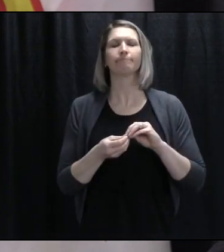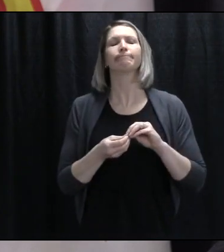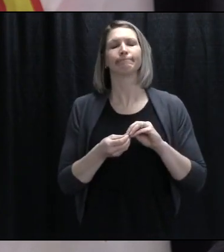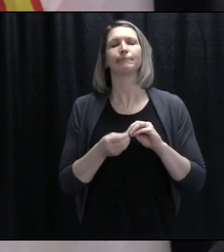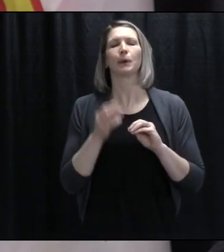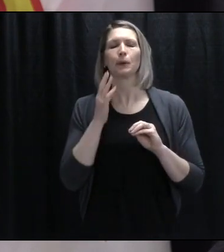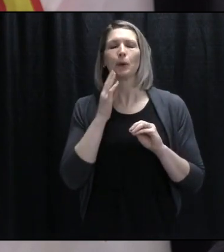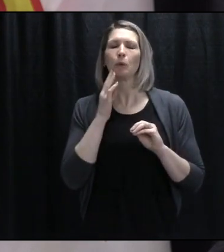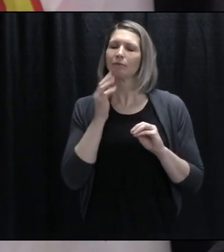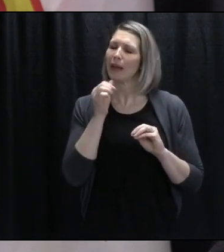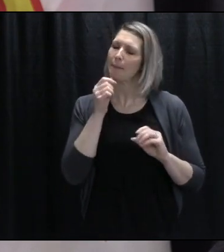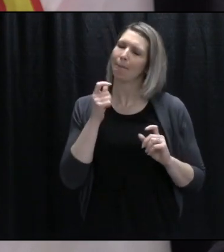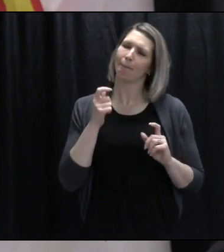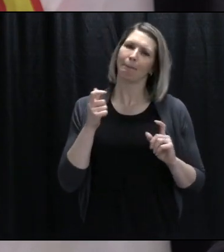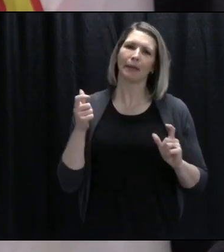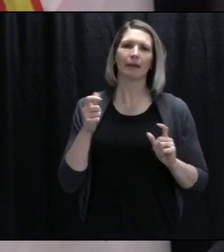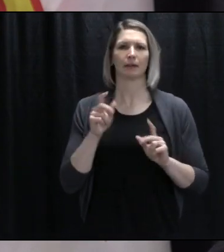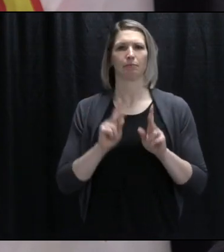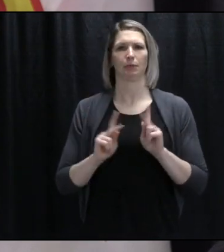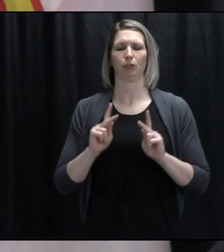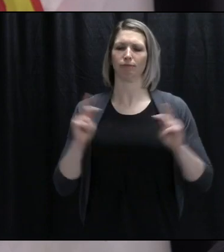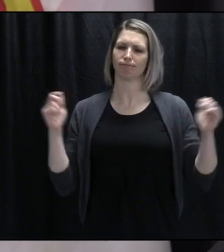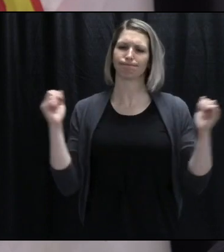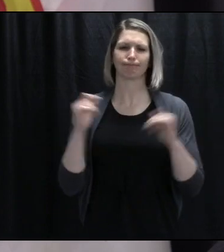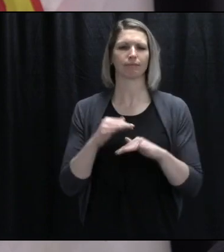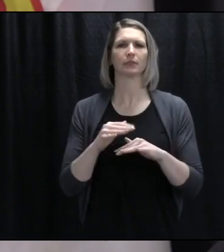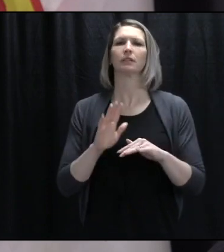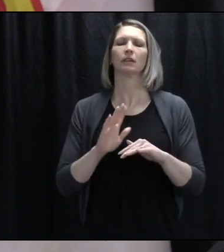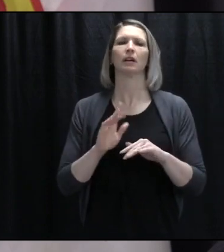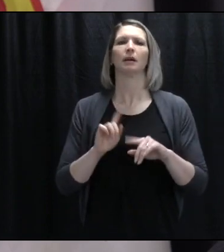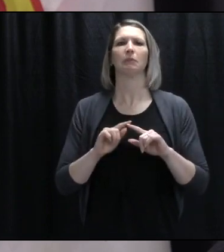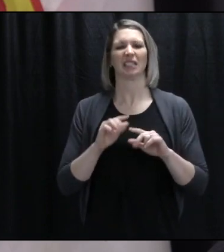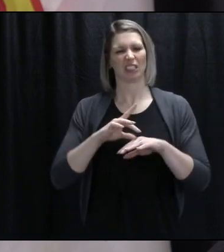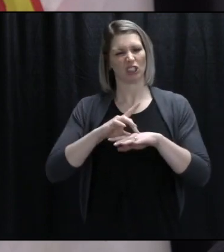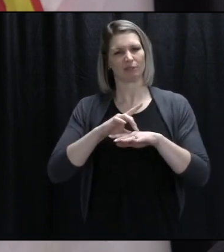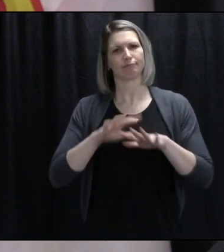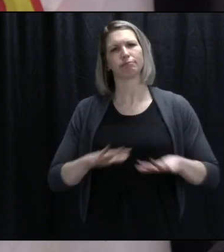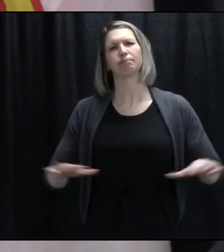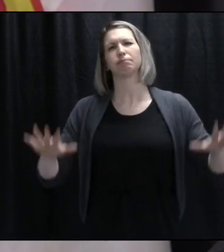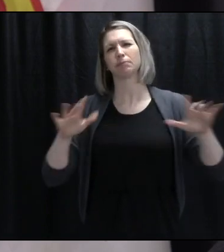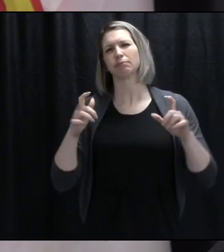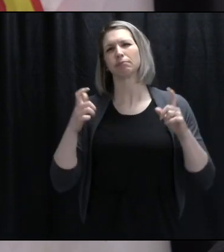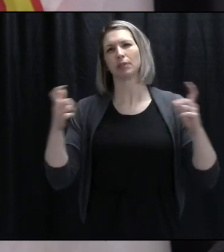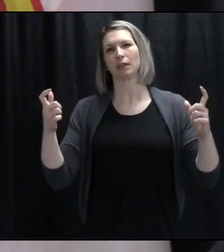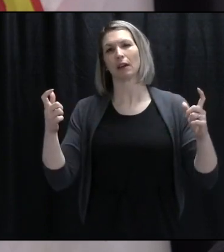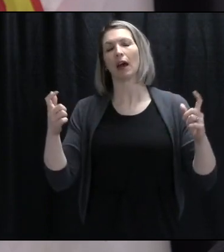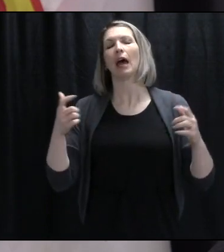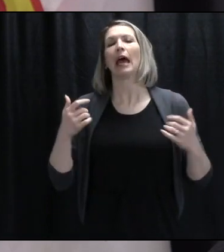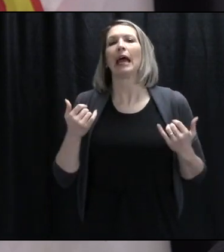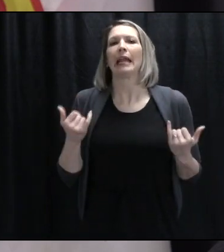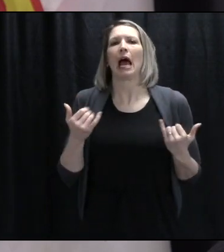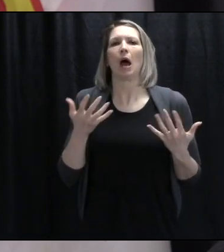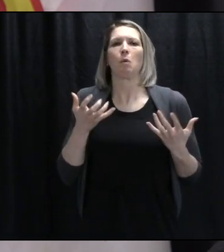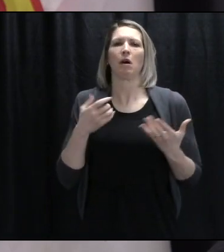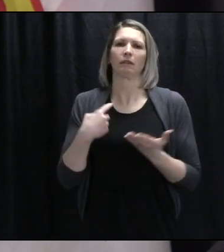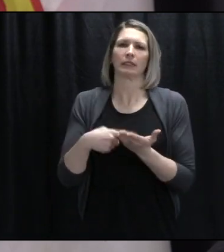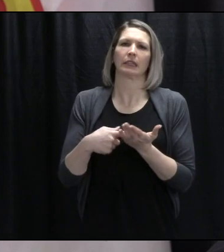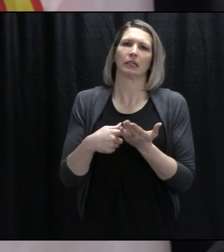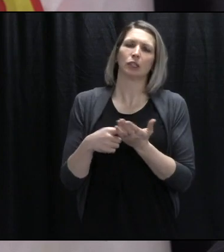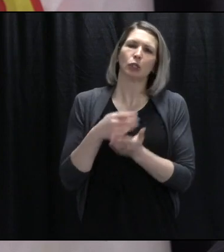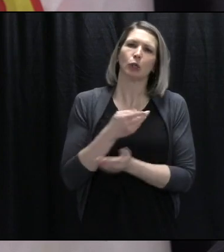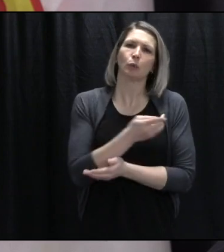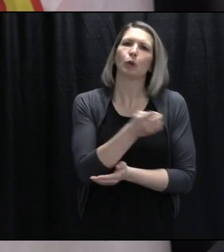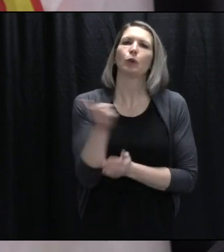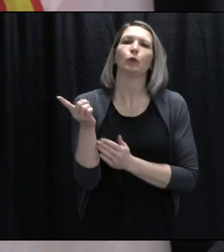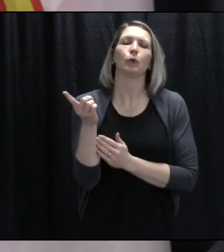that we are a traveling society, whether we have work, medical appointments, and how we like to visit family.